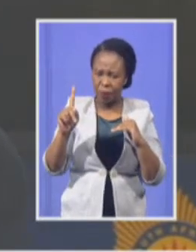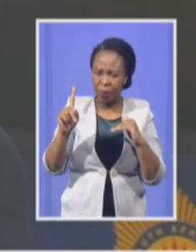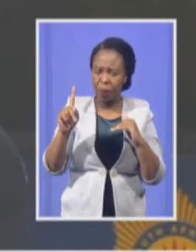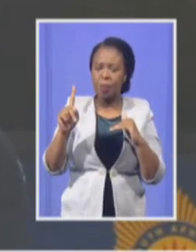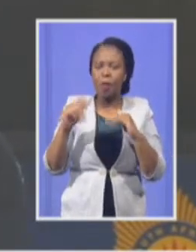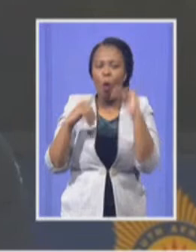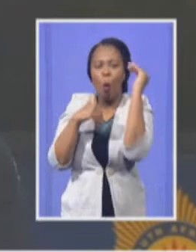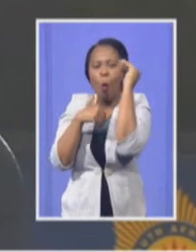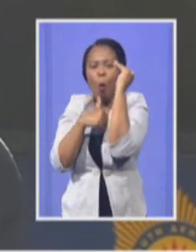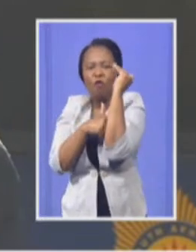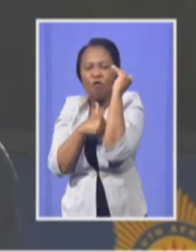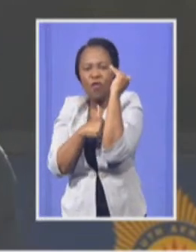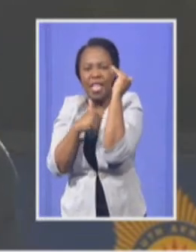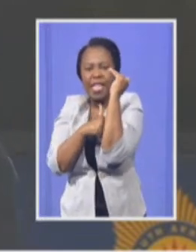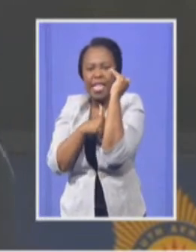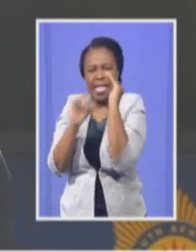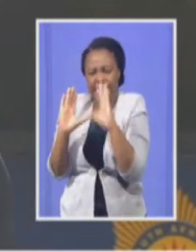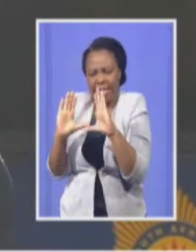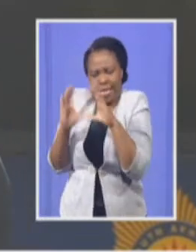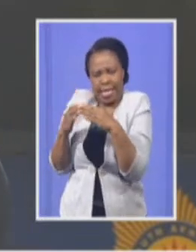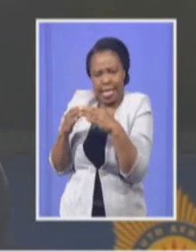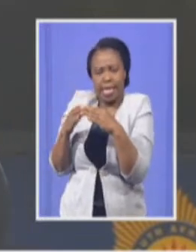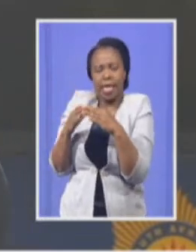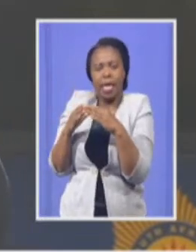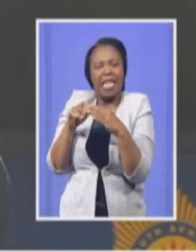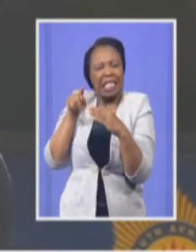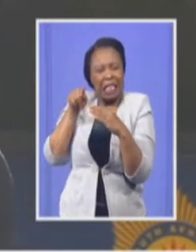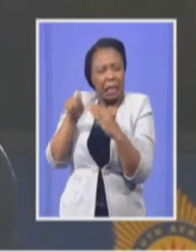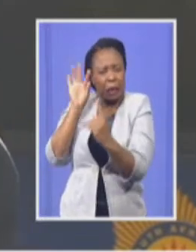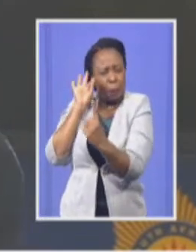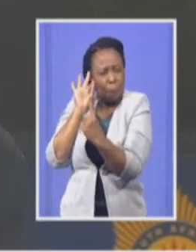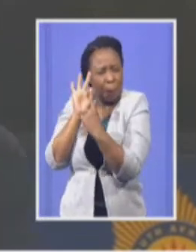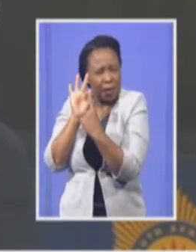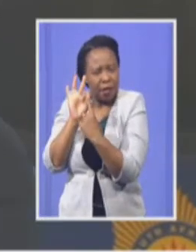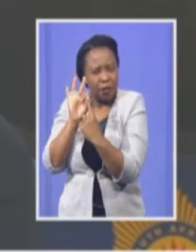nabantu abazobika indaba